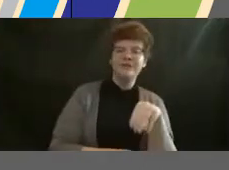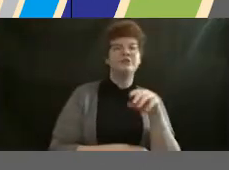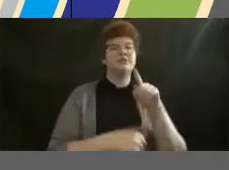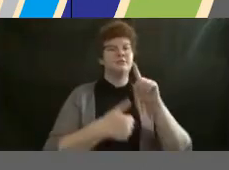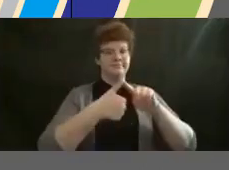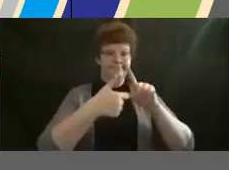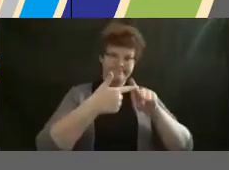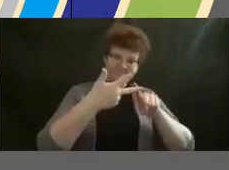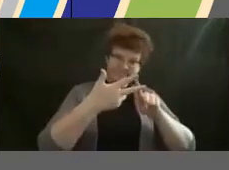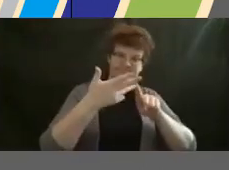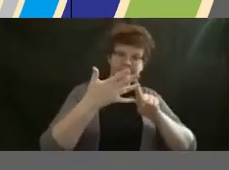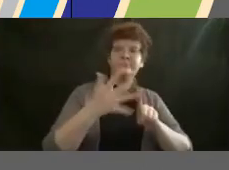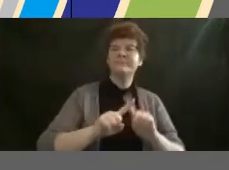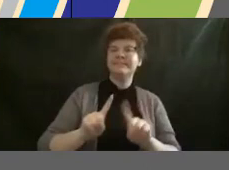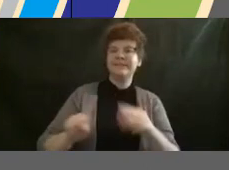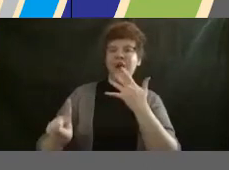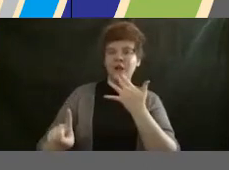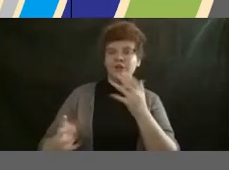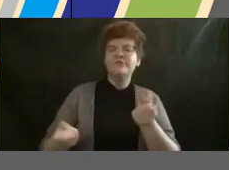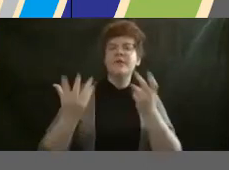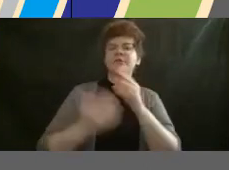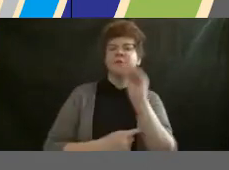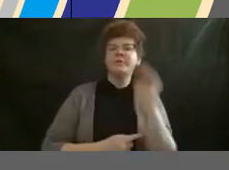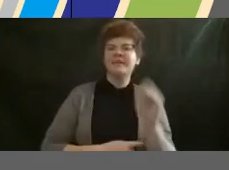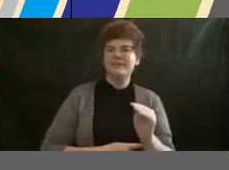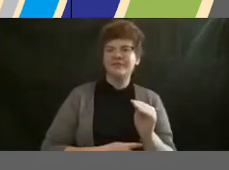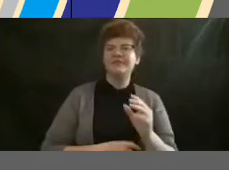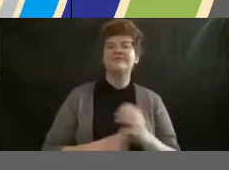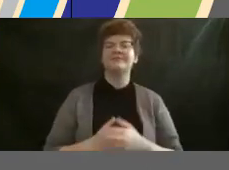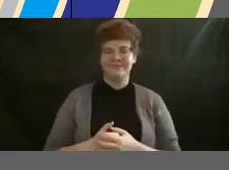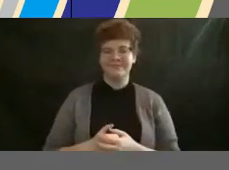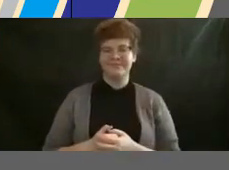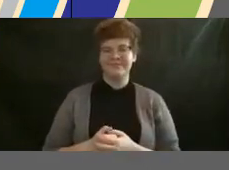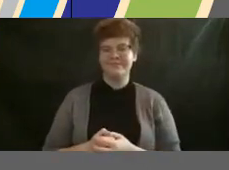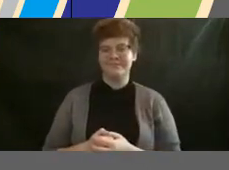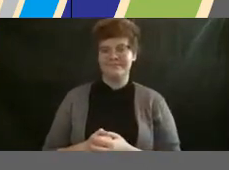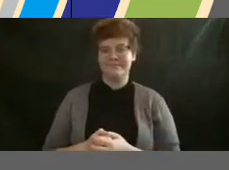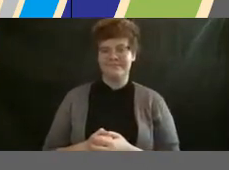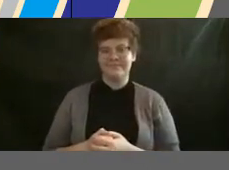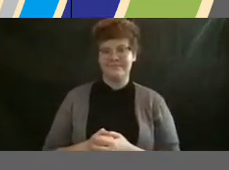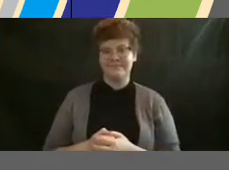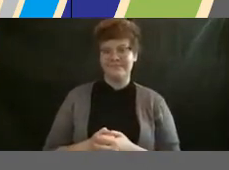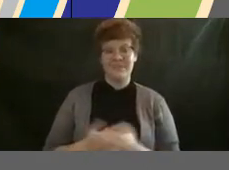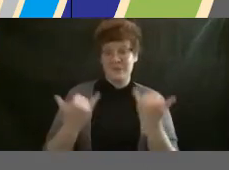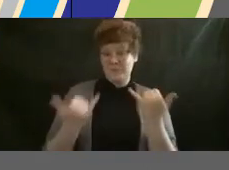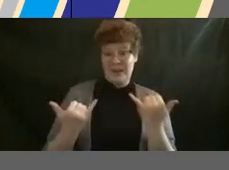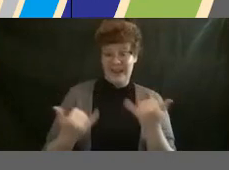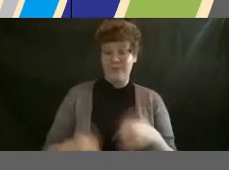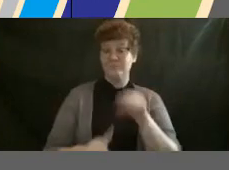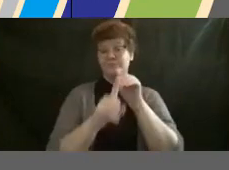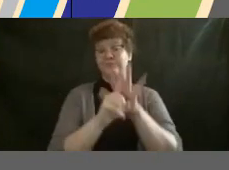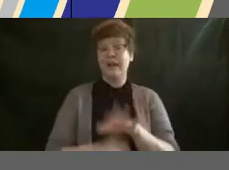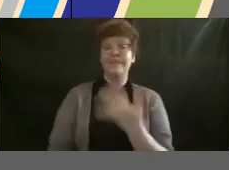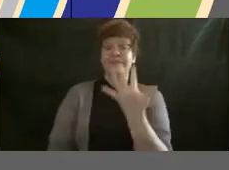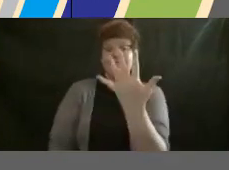black. Okay, so right off the bat, you know, there's five different ways of editing